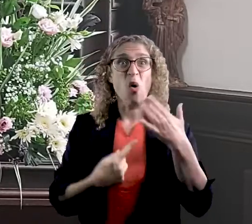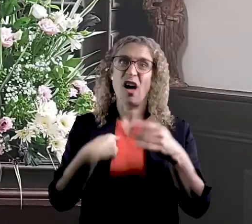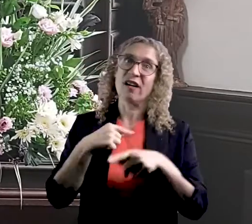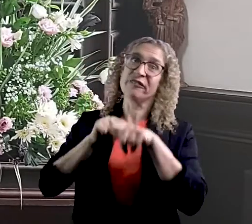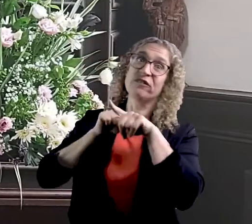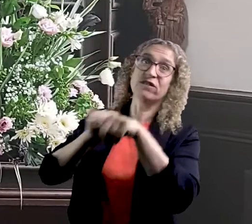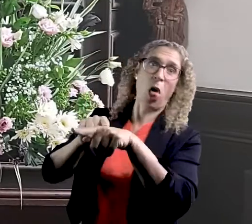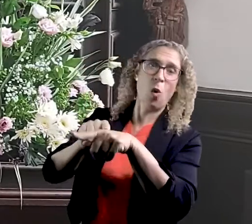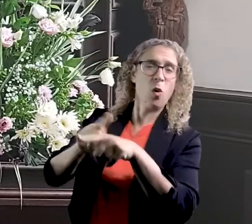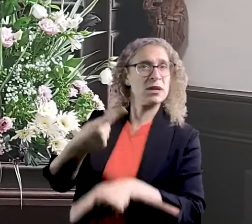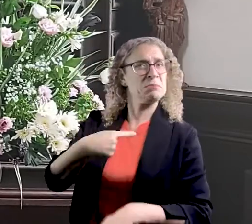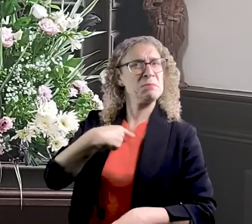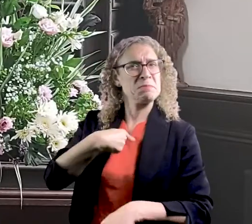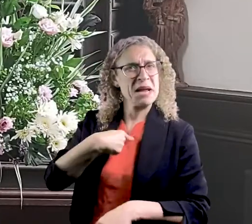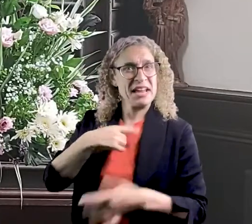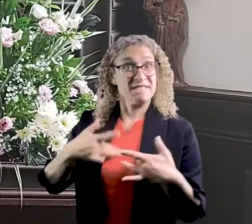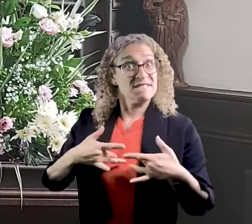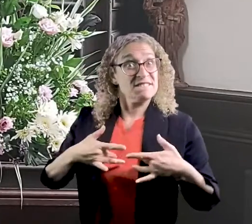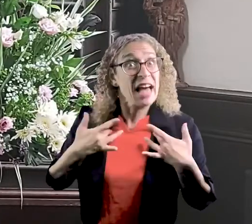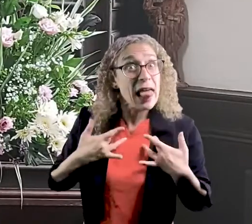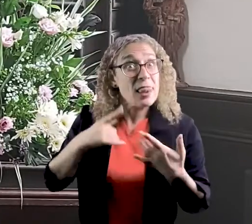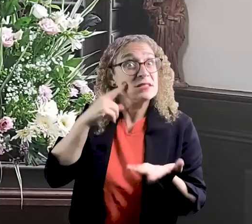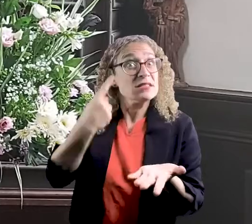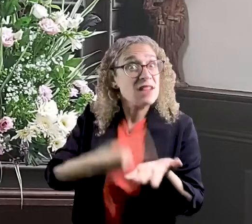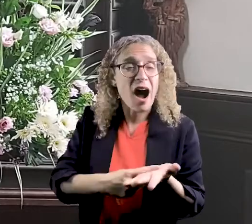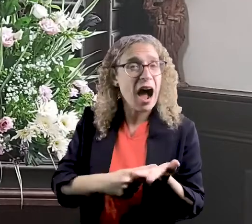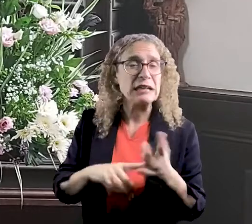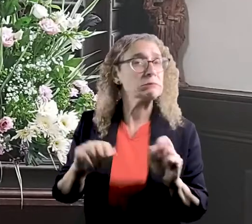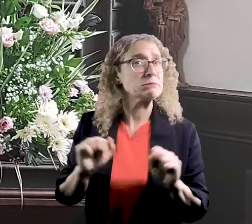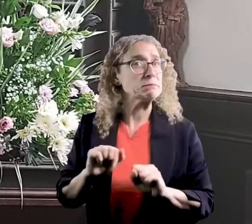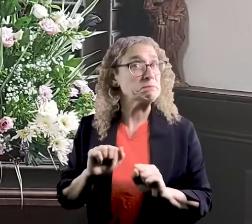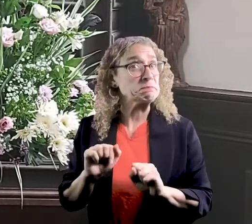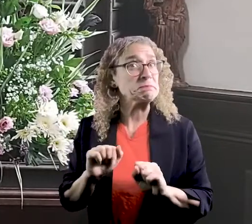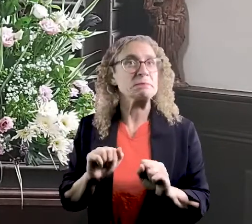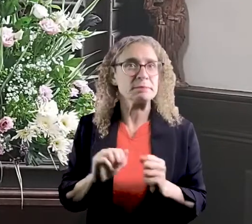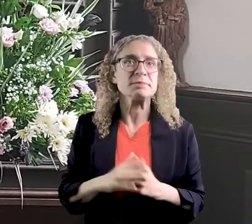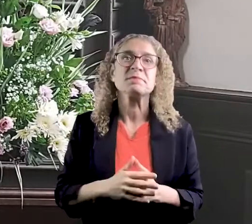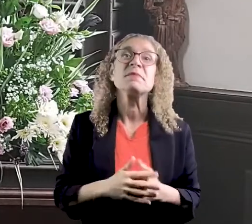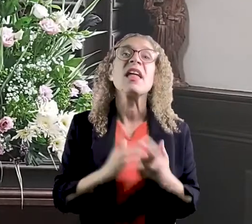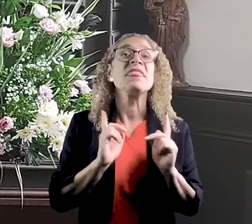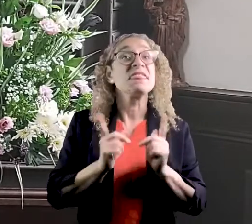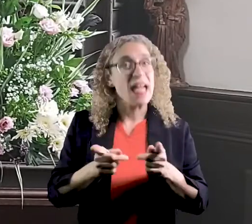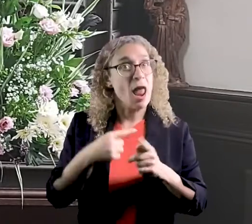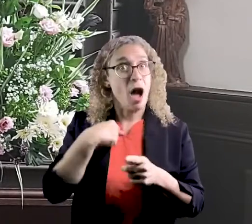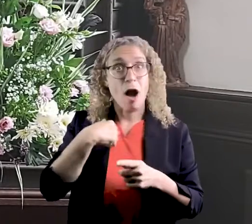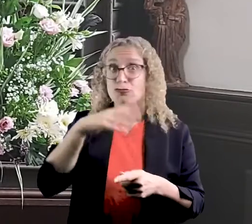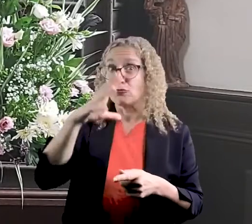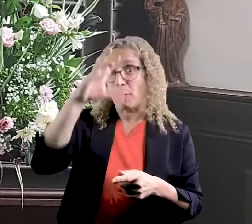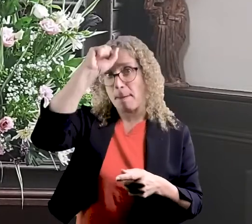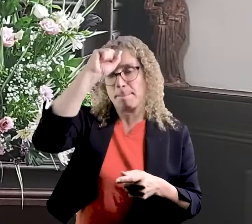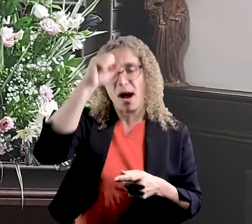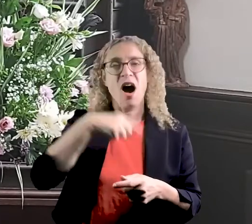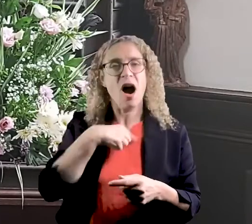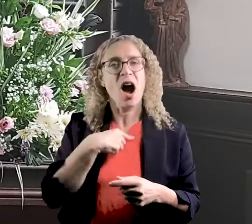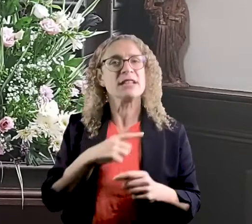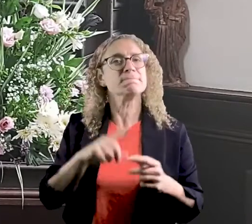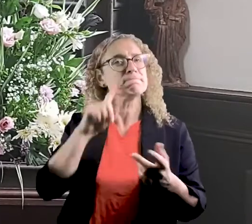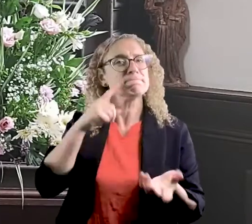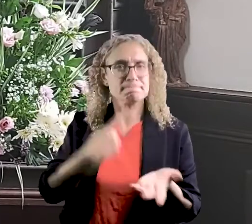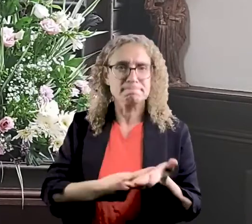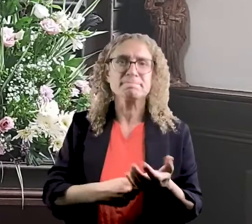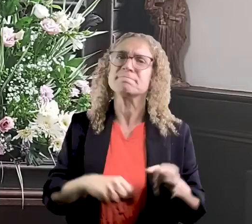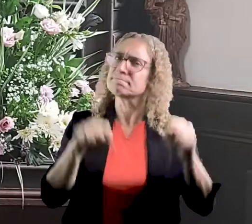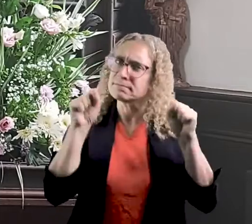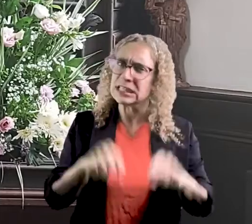probably borrowed from my parents. And I can remember quite clearly committing my life to Jesus